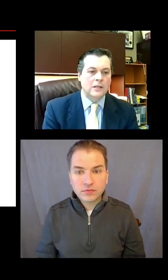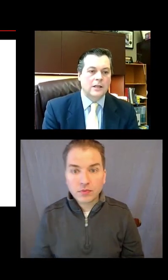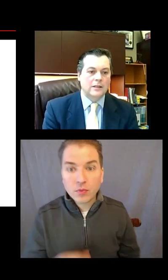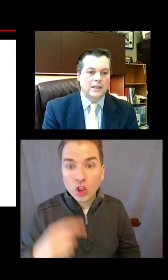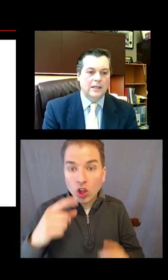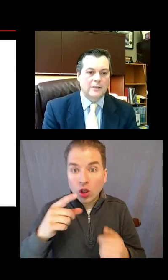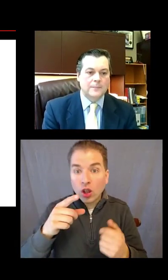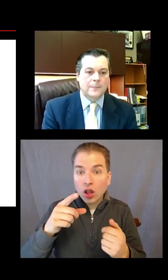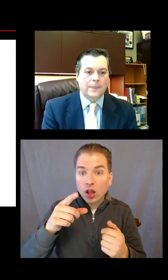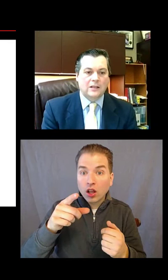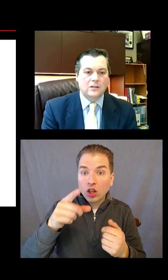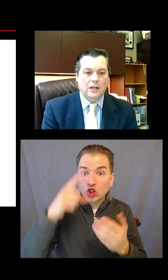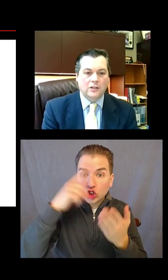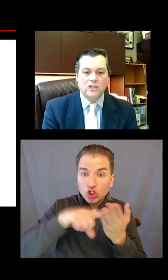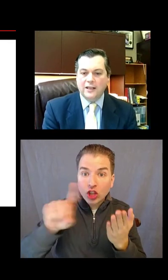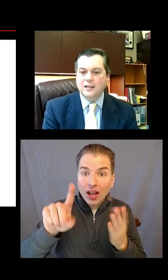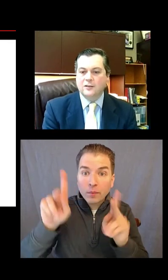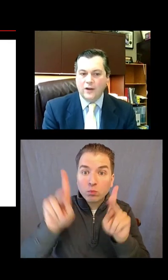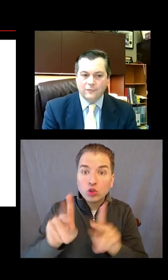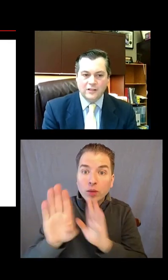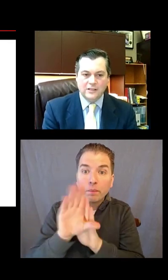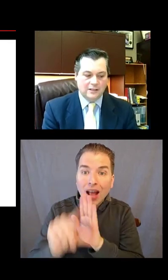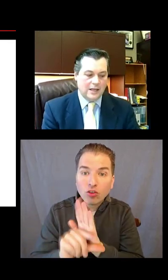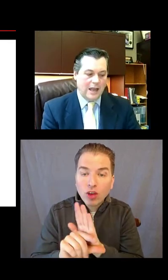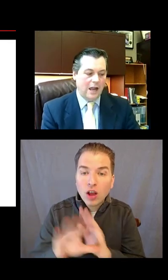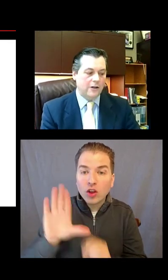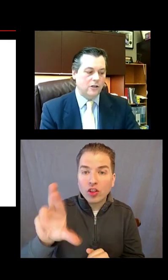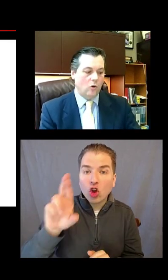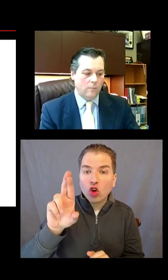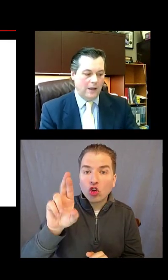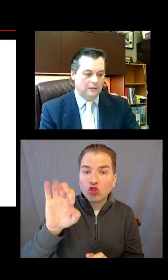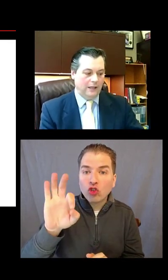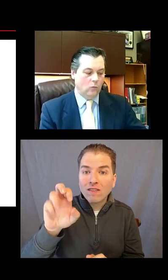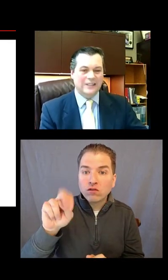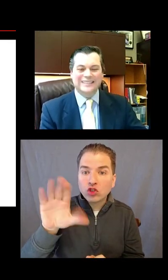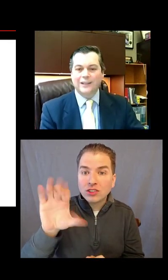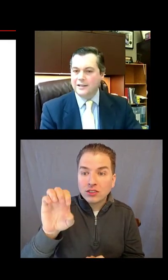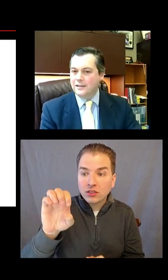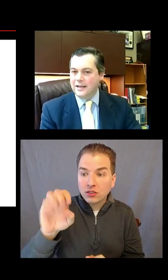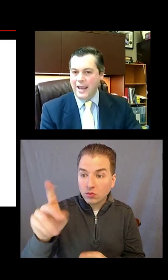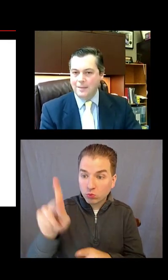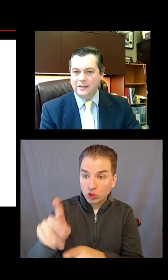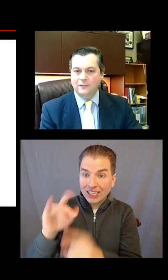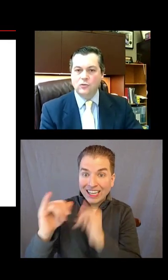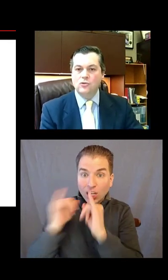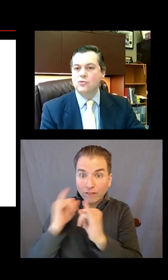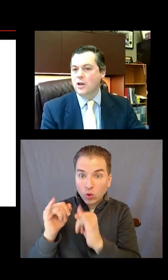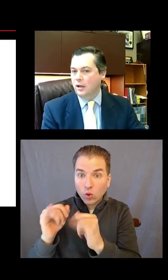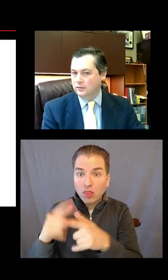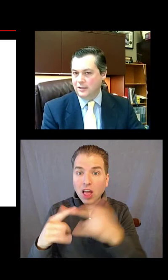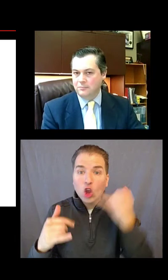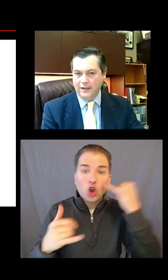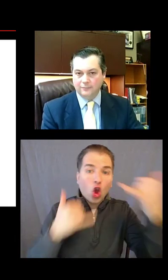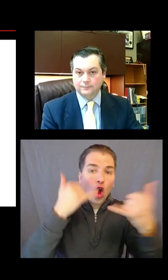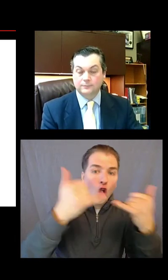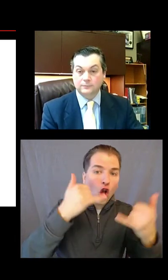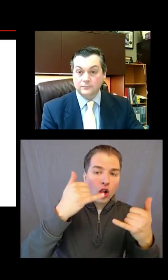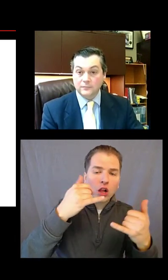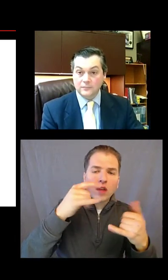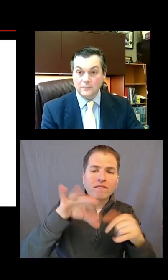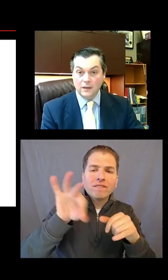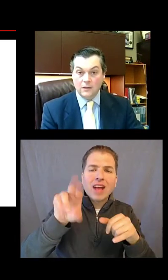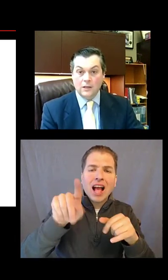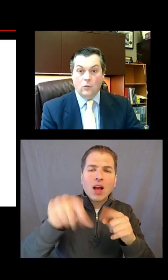radical. The checking of references, how do you go about that? What's likely to happen if you do call somebody?